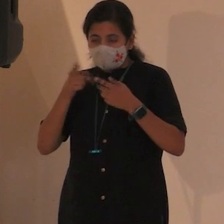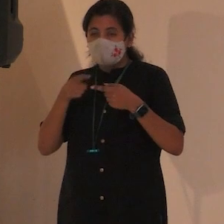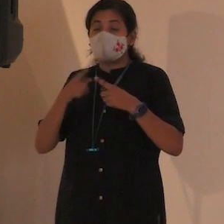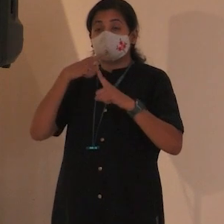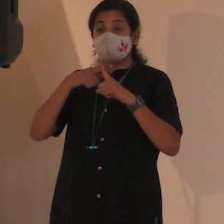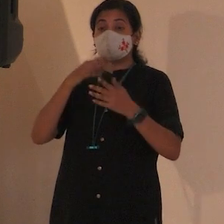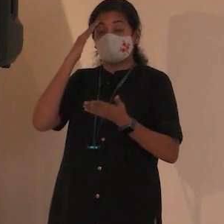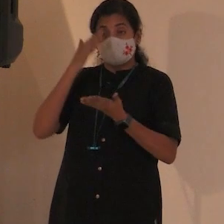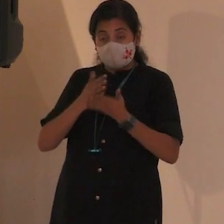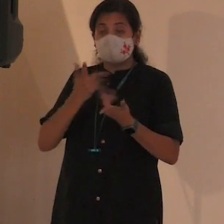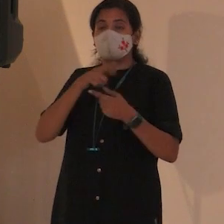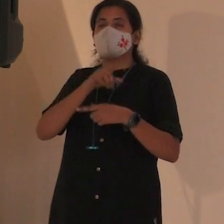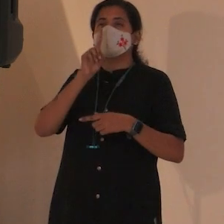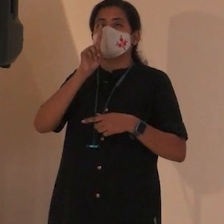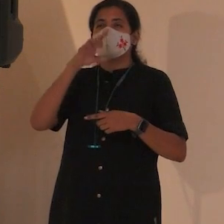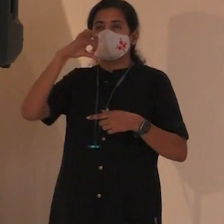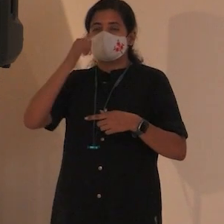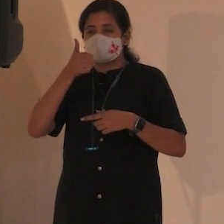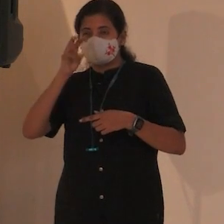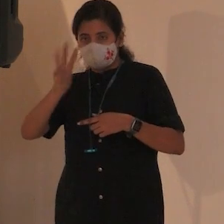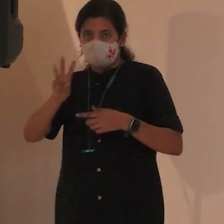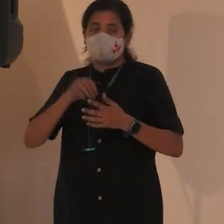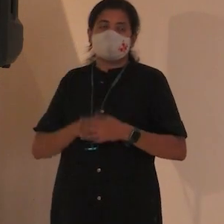was in 1963.